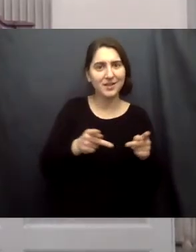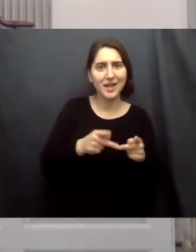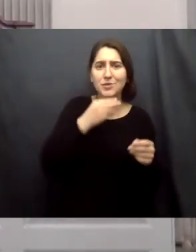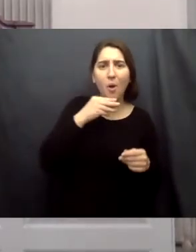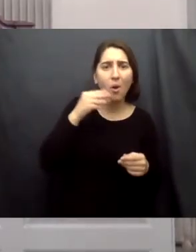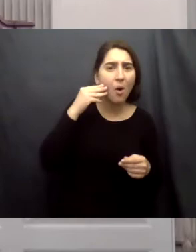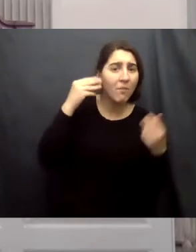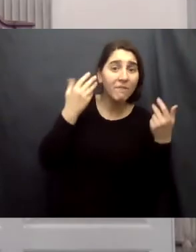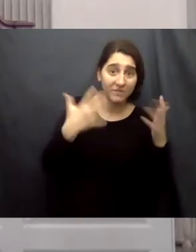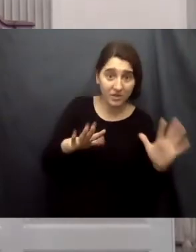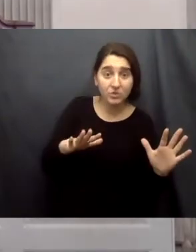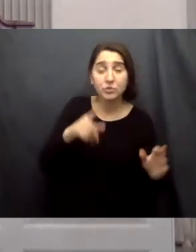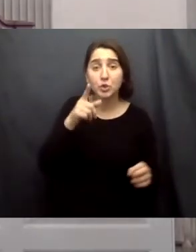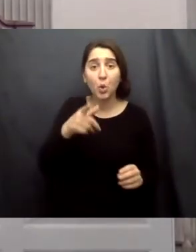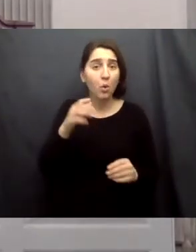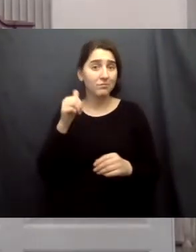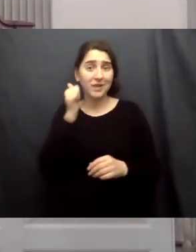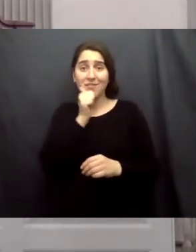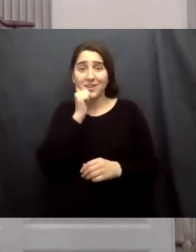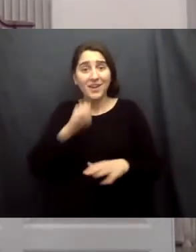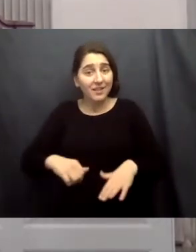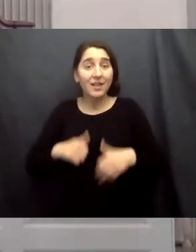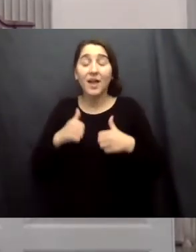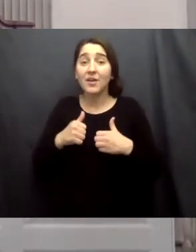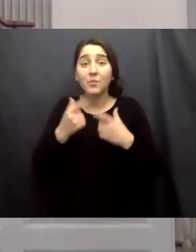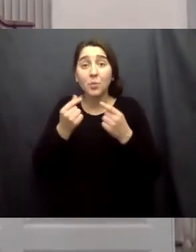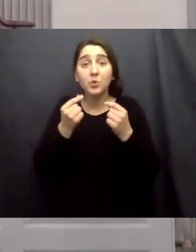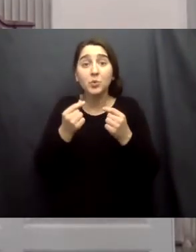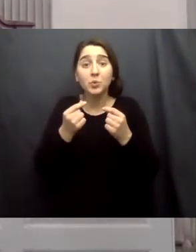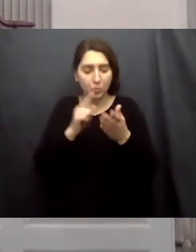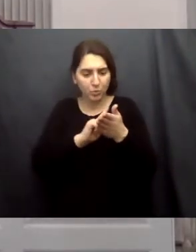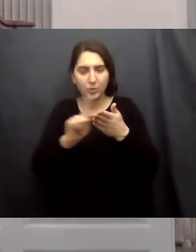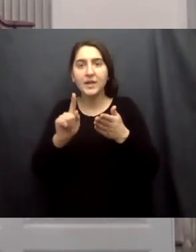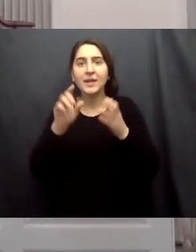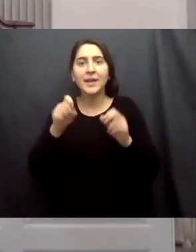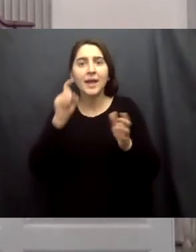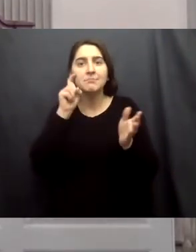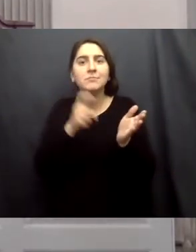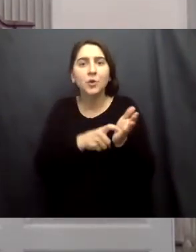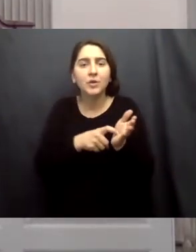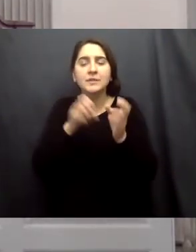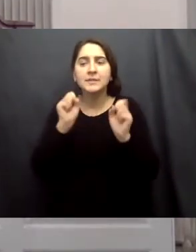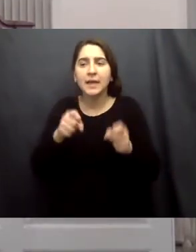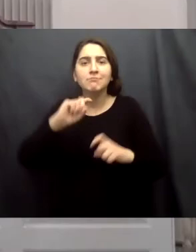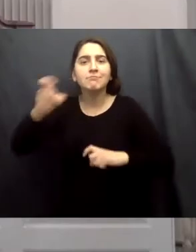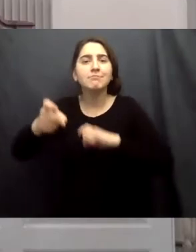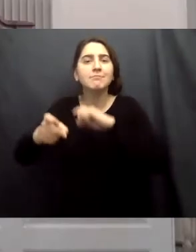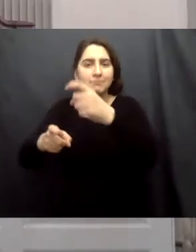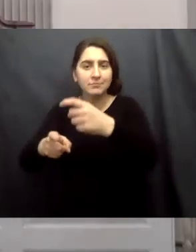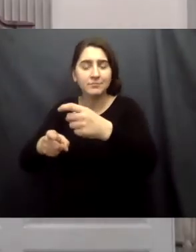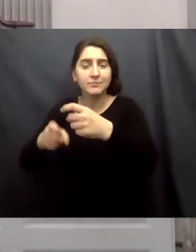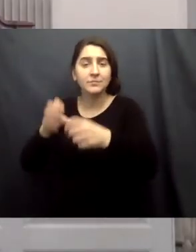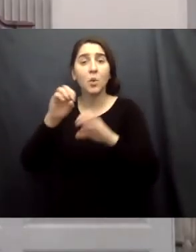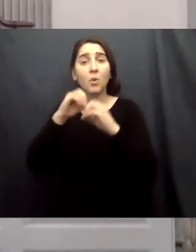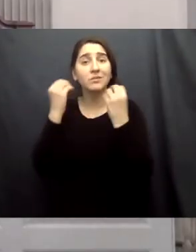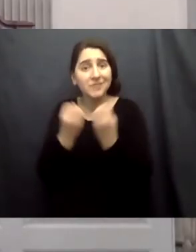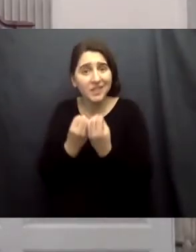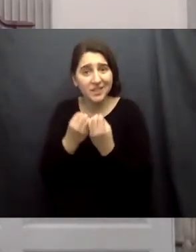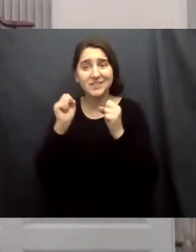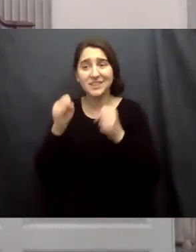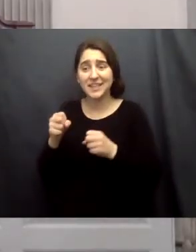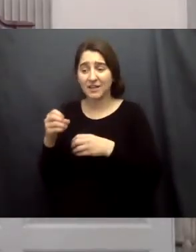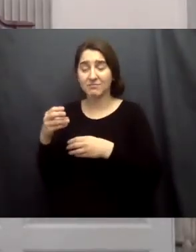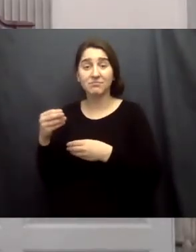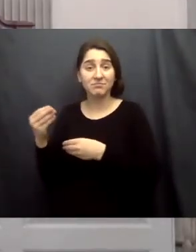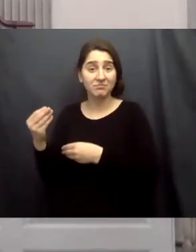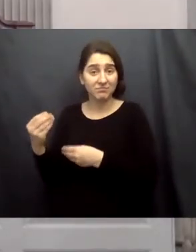go from this place, from your home, as you go about your life in this week, that you would make a contribution to